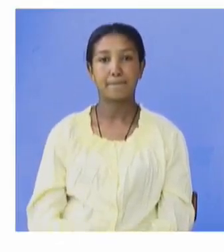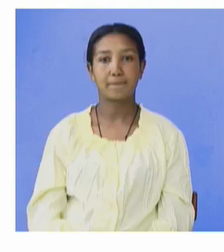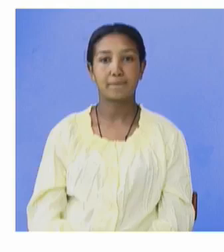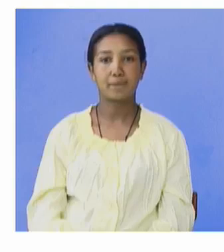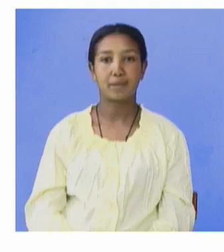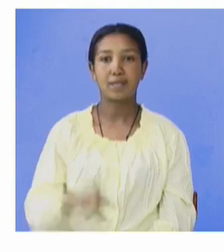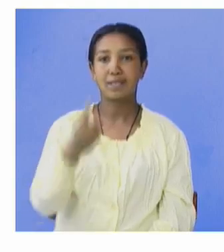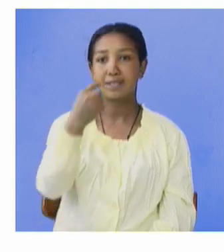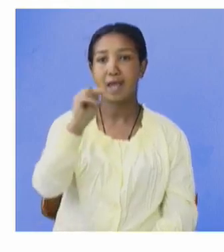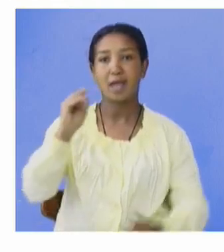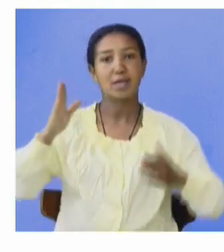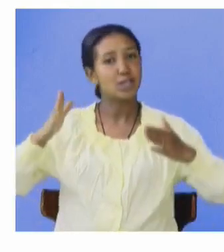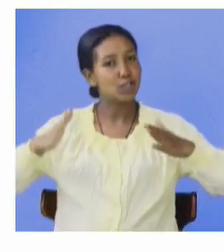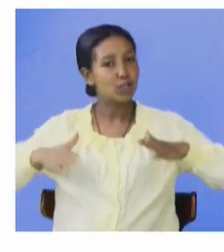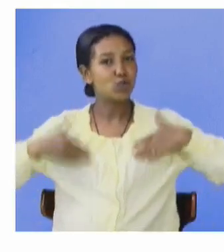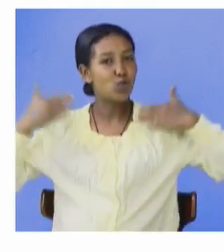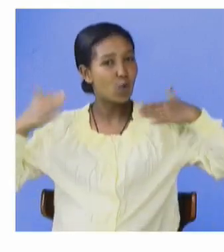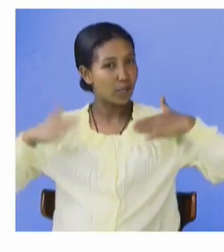enjoy